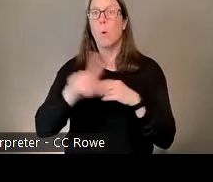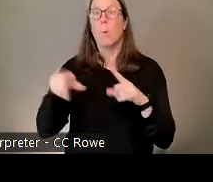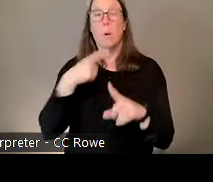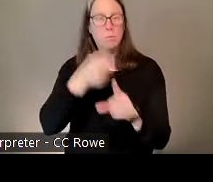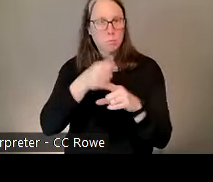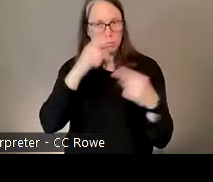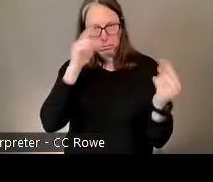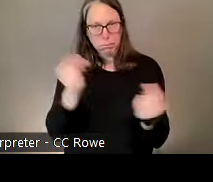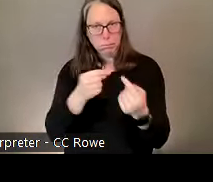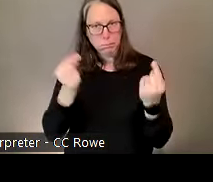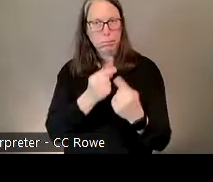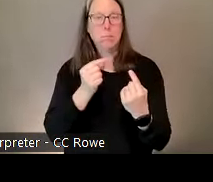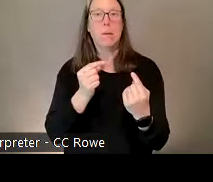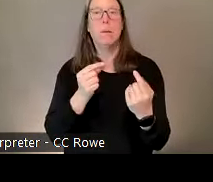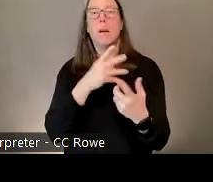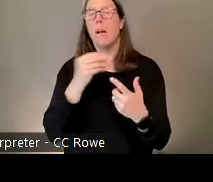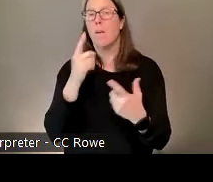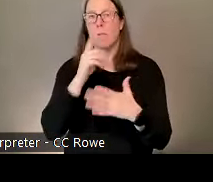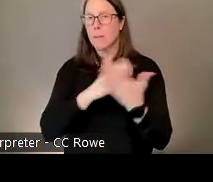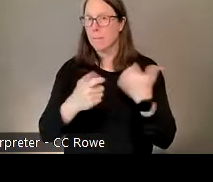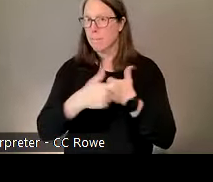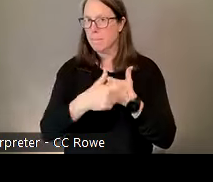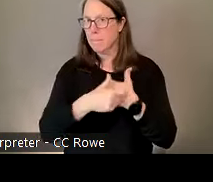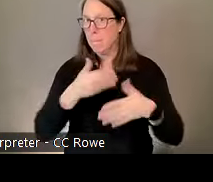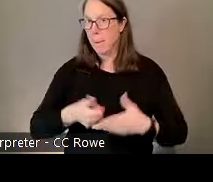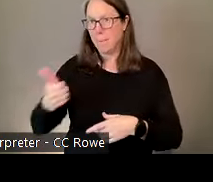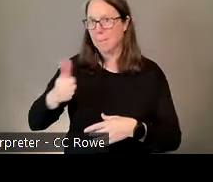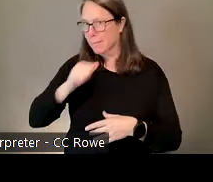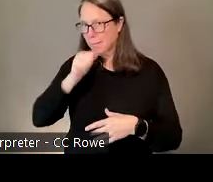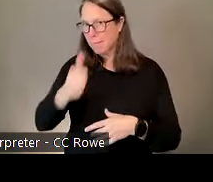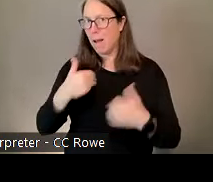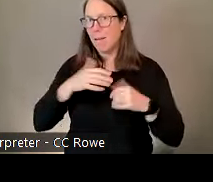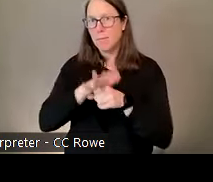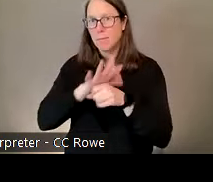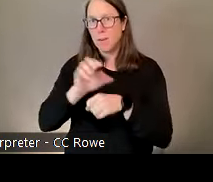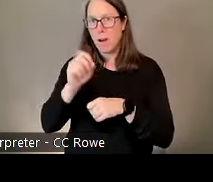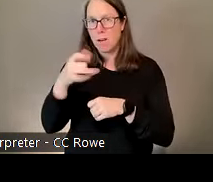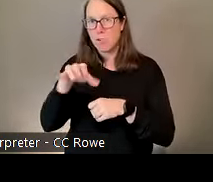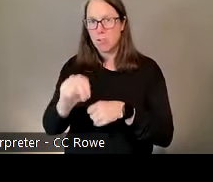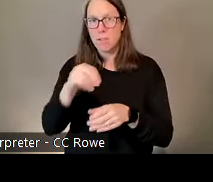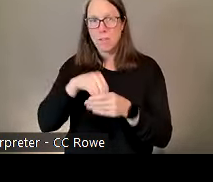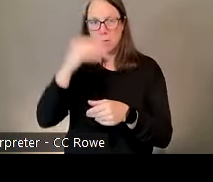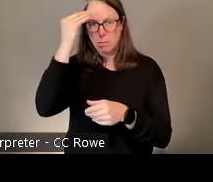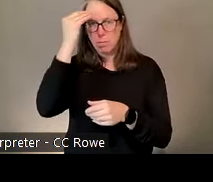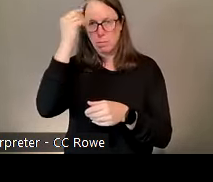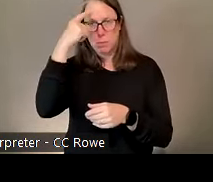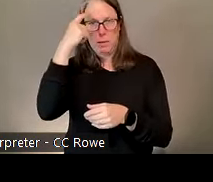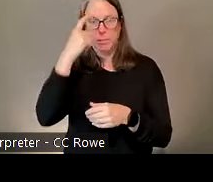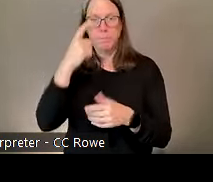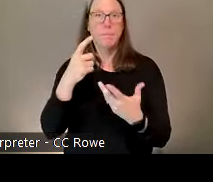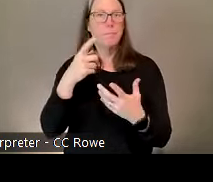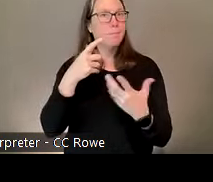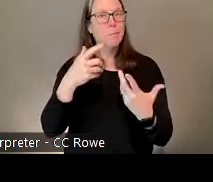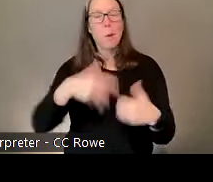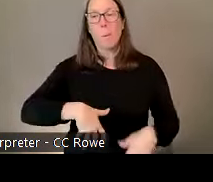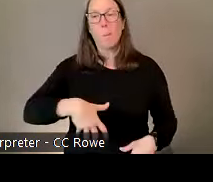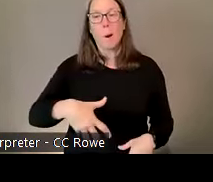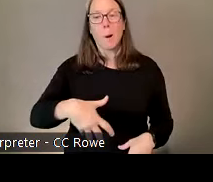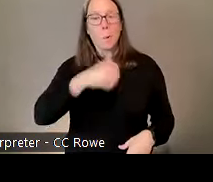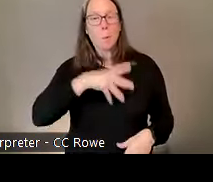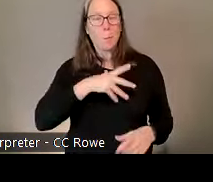a period of time, the baby doesn't get enough oxygen to the brain. Infections happen in the womb, and